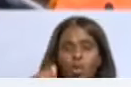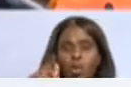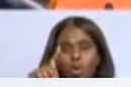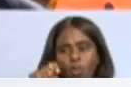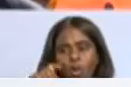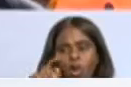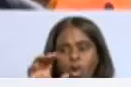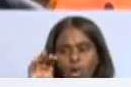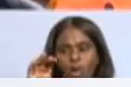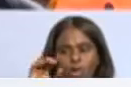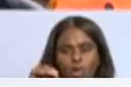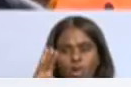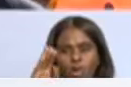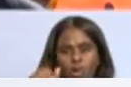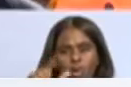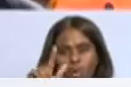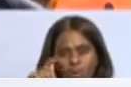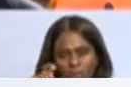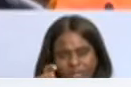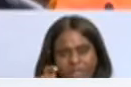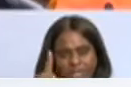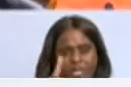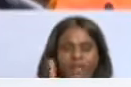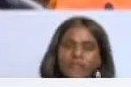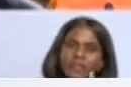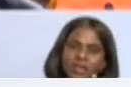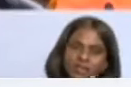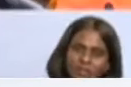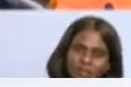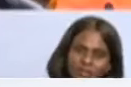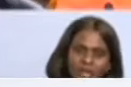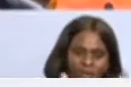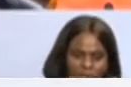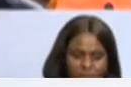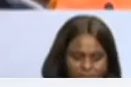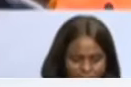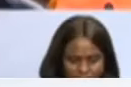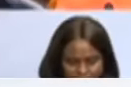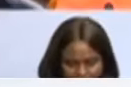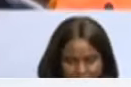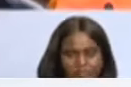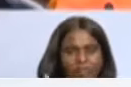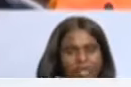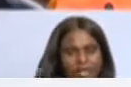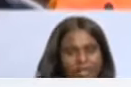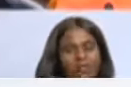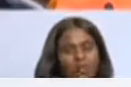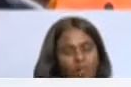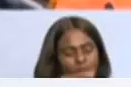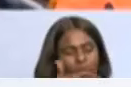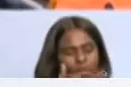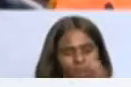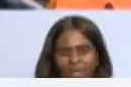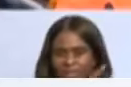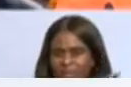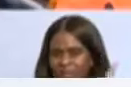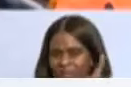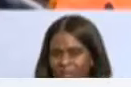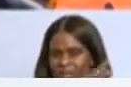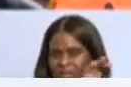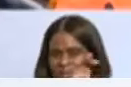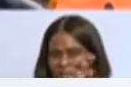cobalt metals and our own company, ZCCM Investment Holdings